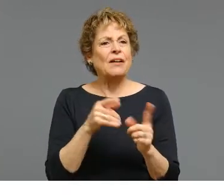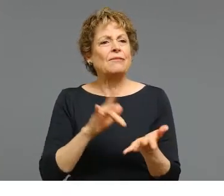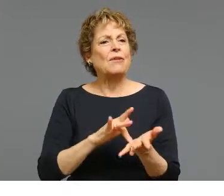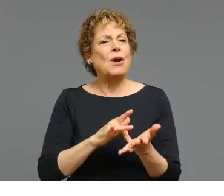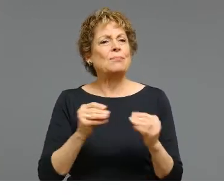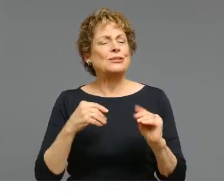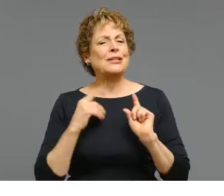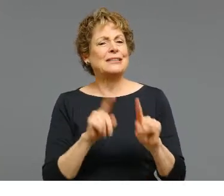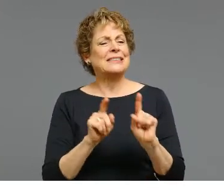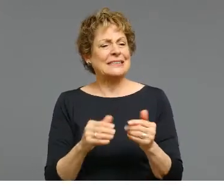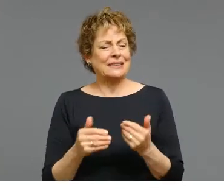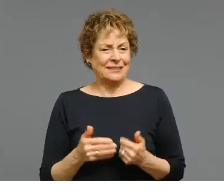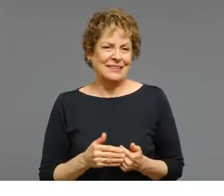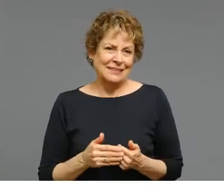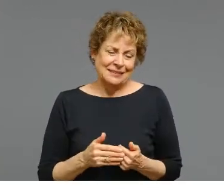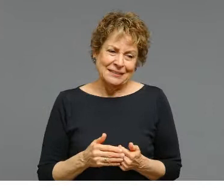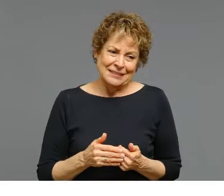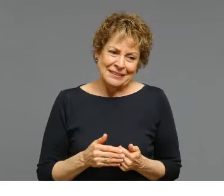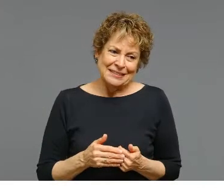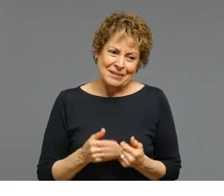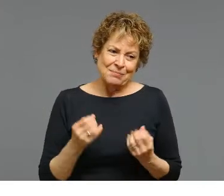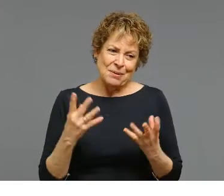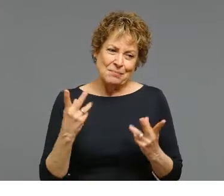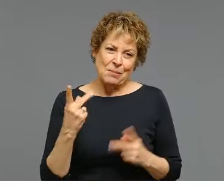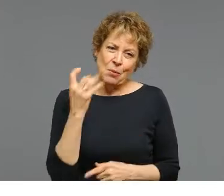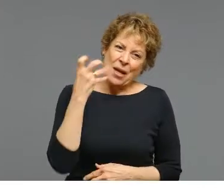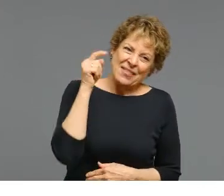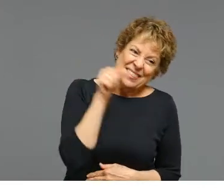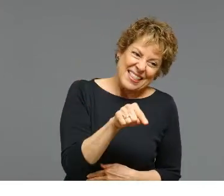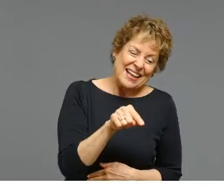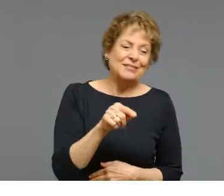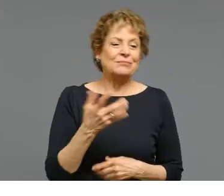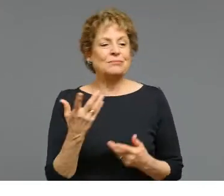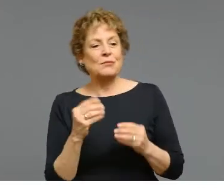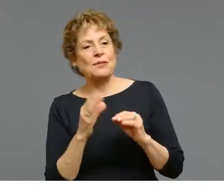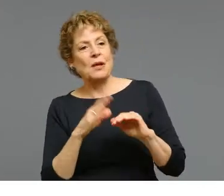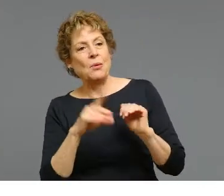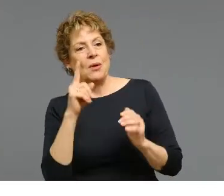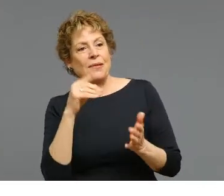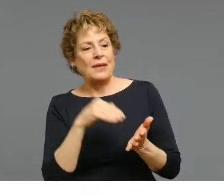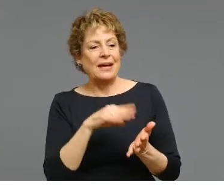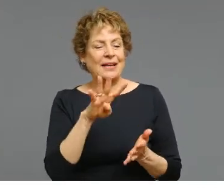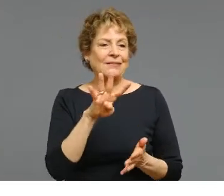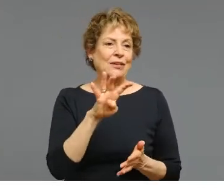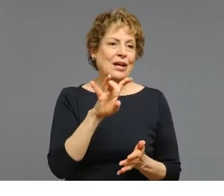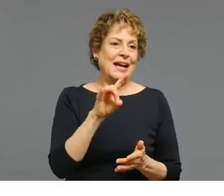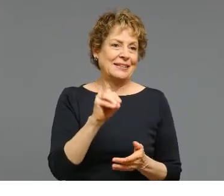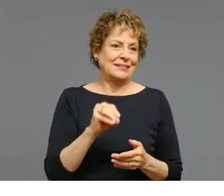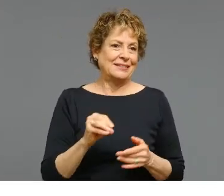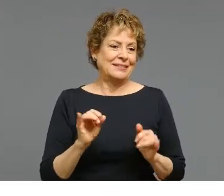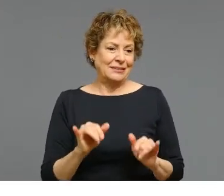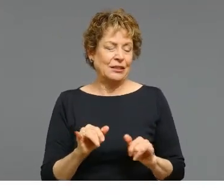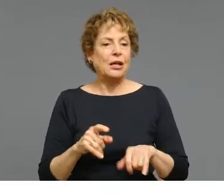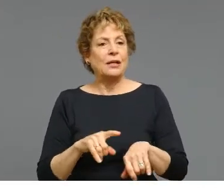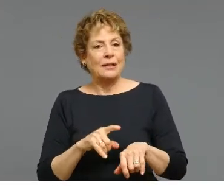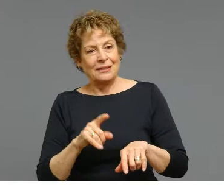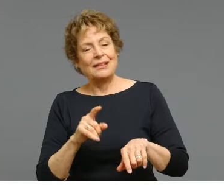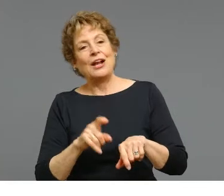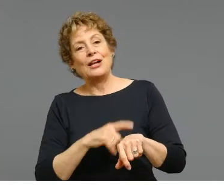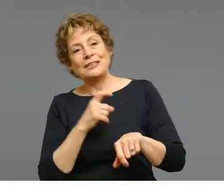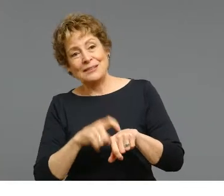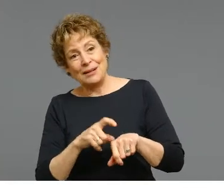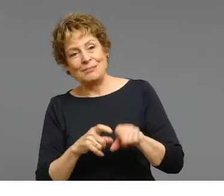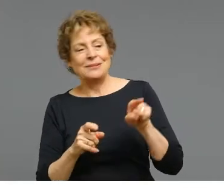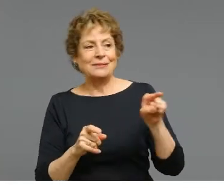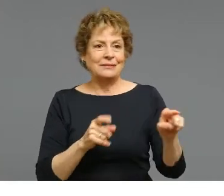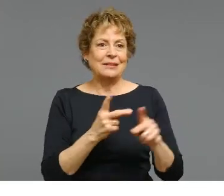in the CDC Pharmacy Partnership Program, and we had over 1,480 long-term care facilities participate in that. We did